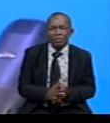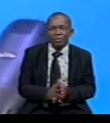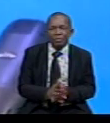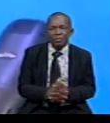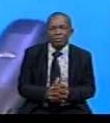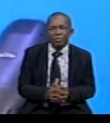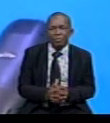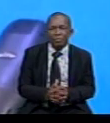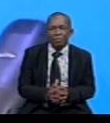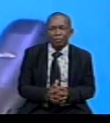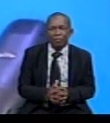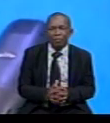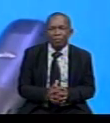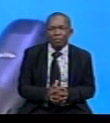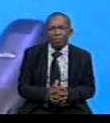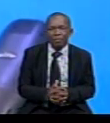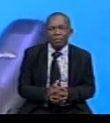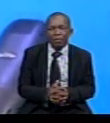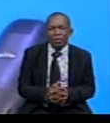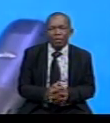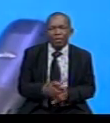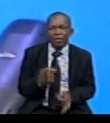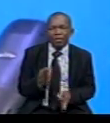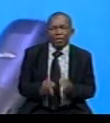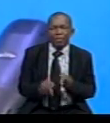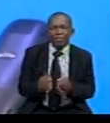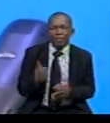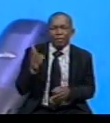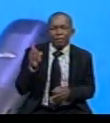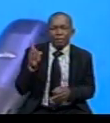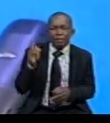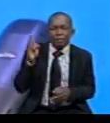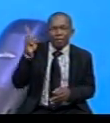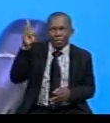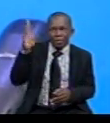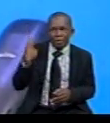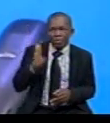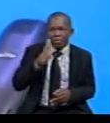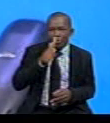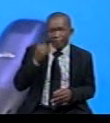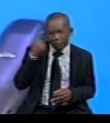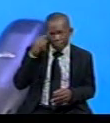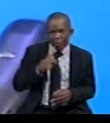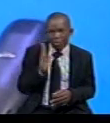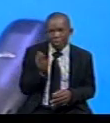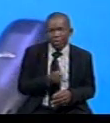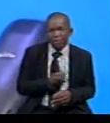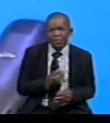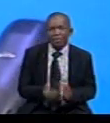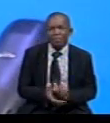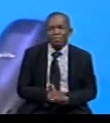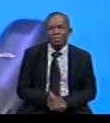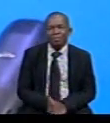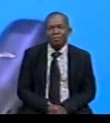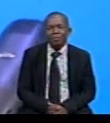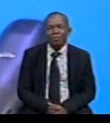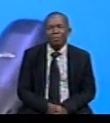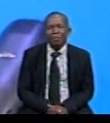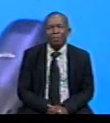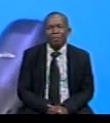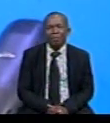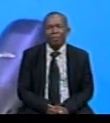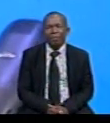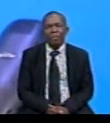rejoice in the Lord, O let His mercy cheer. He sunders